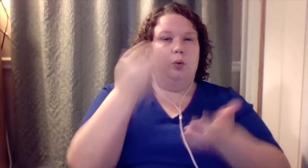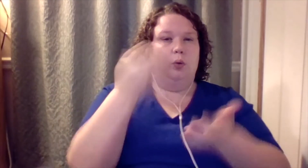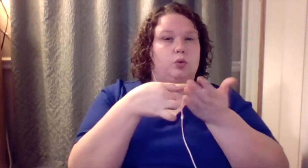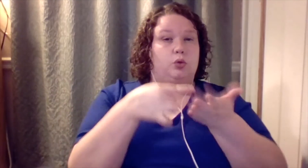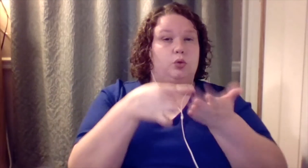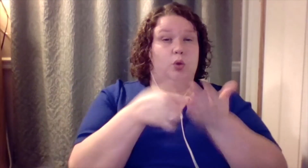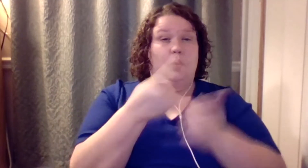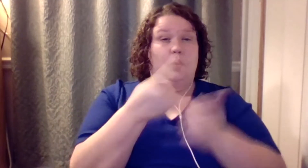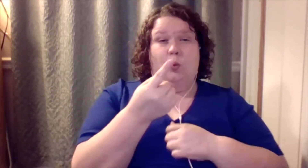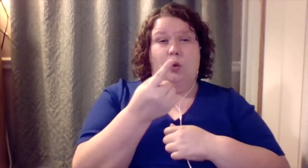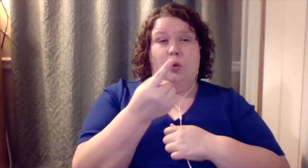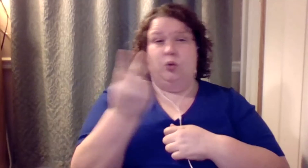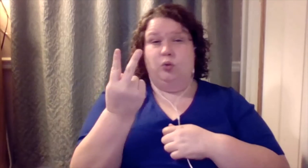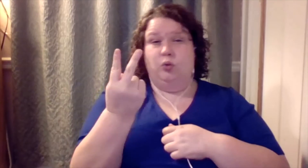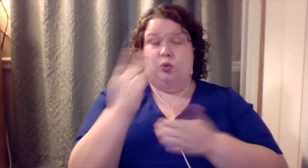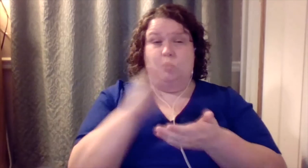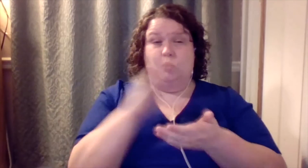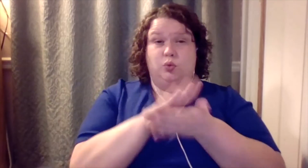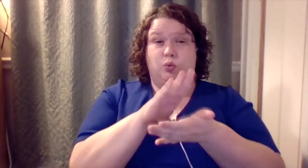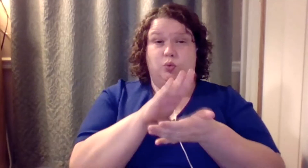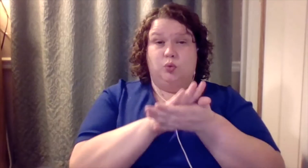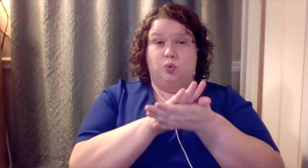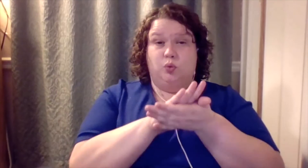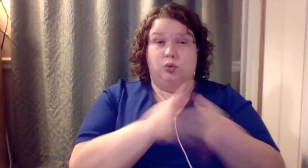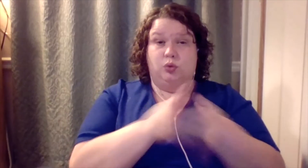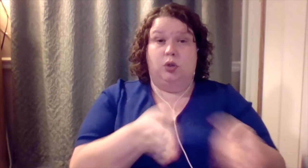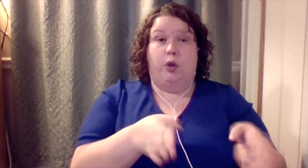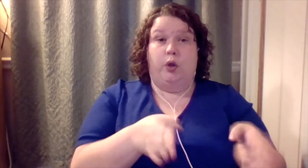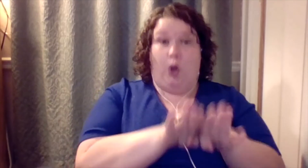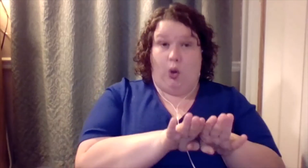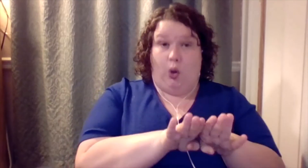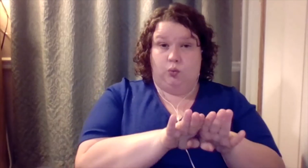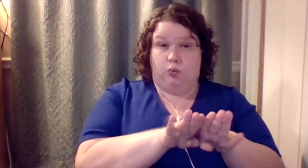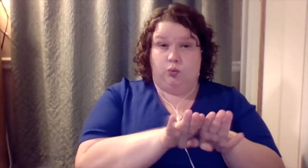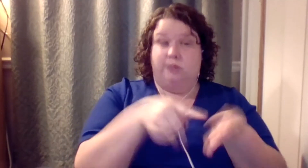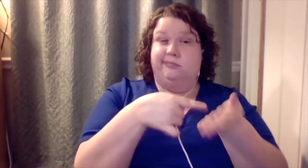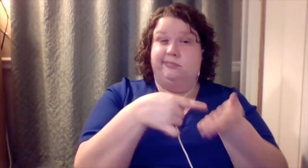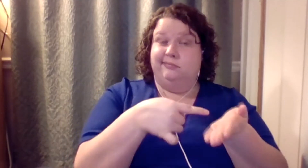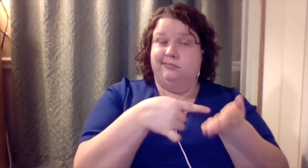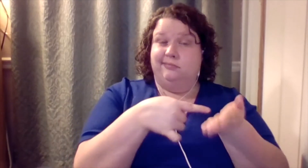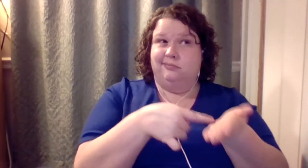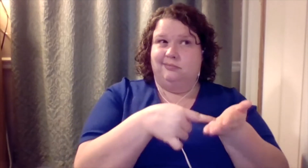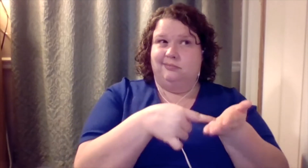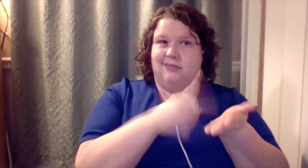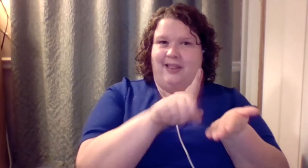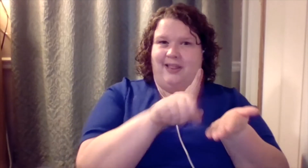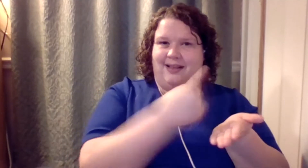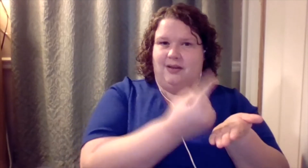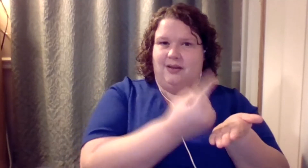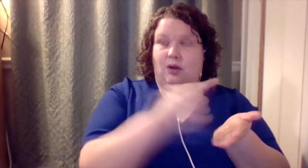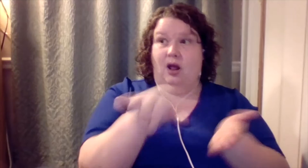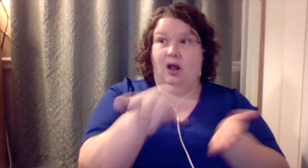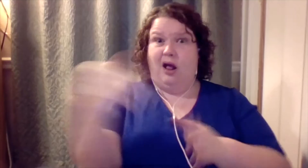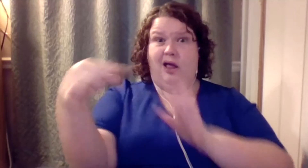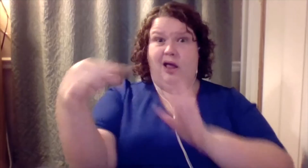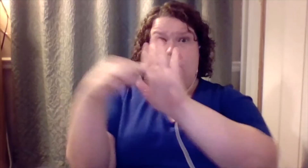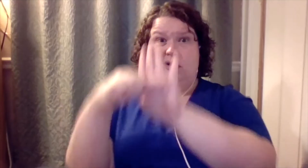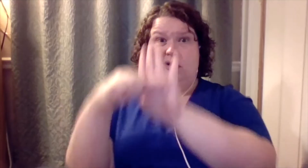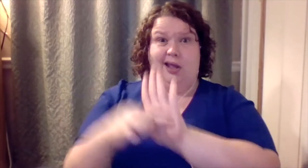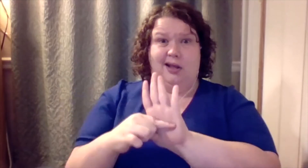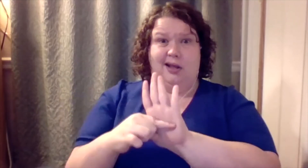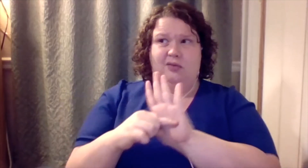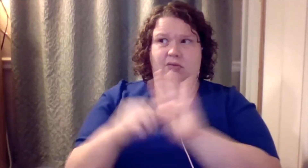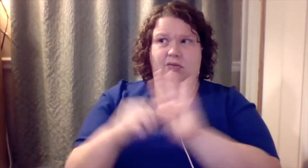more, exactly which ones. Other than that, I can't come up with in my mind where any might have a